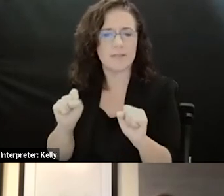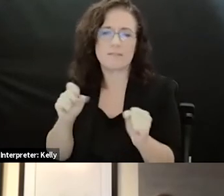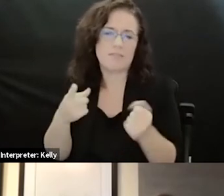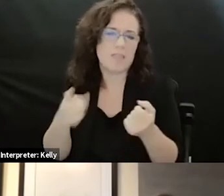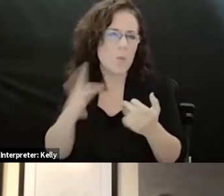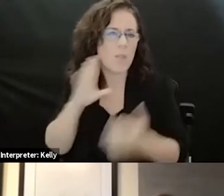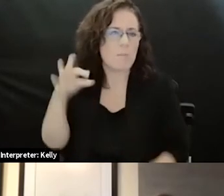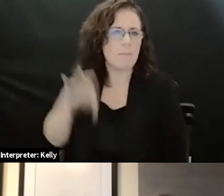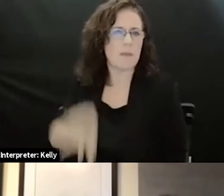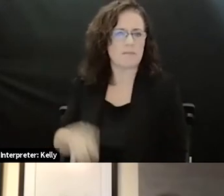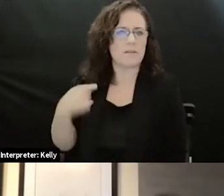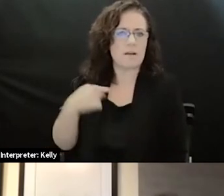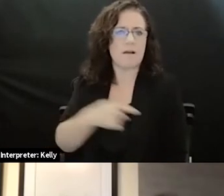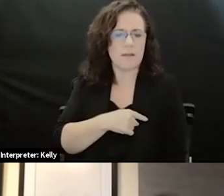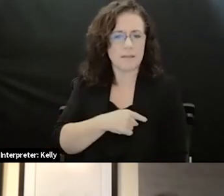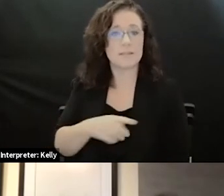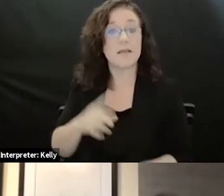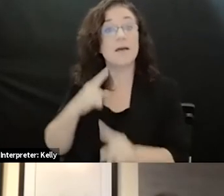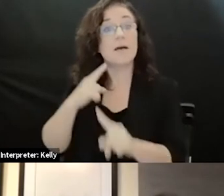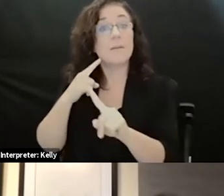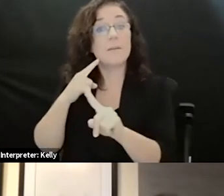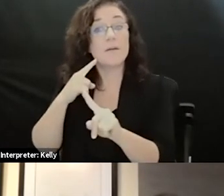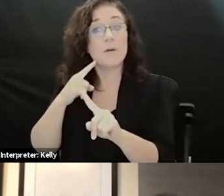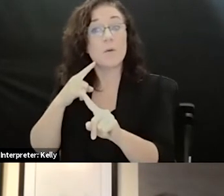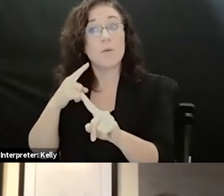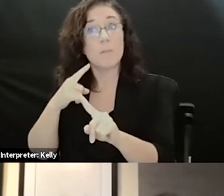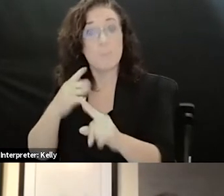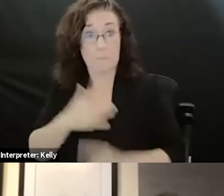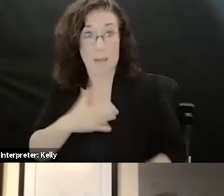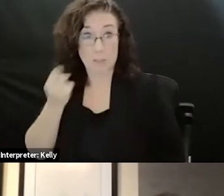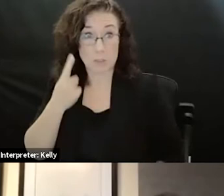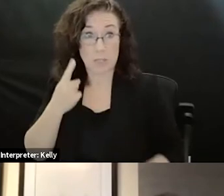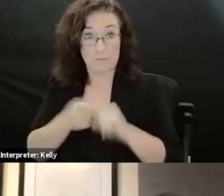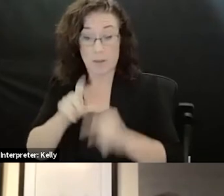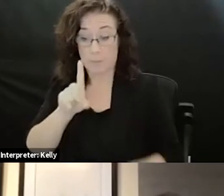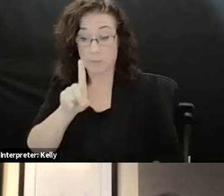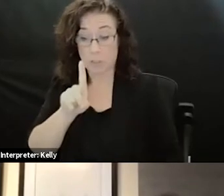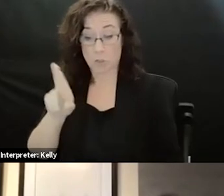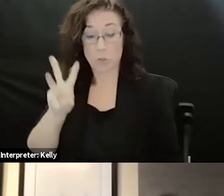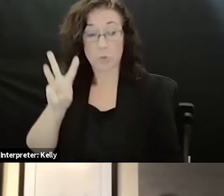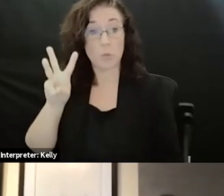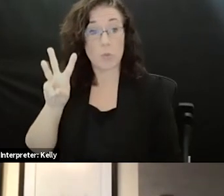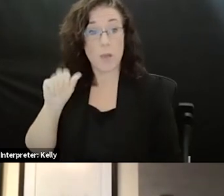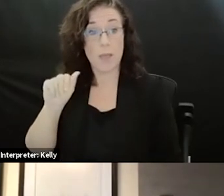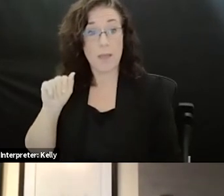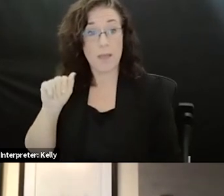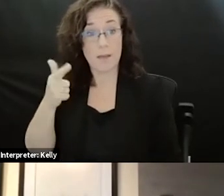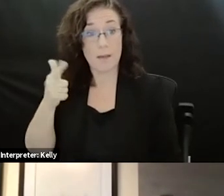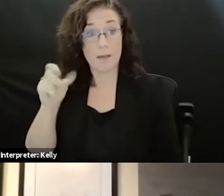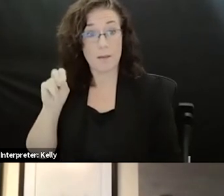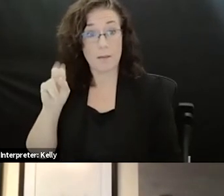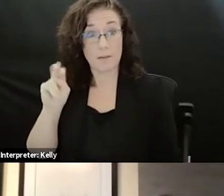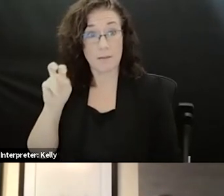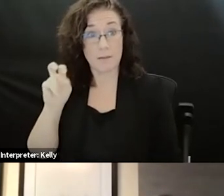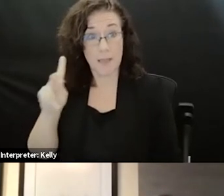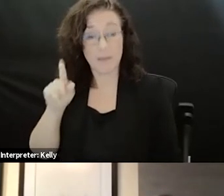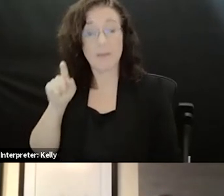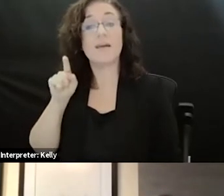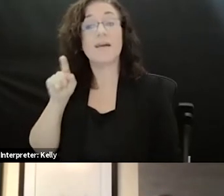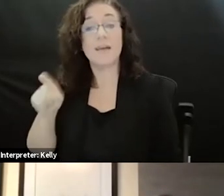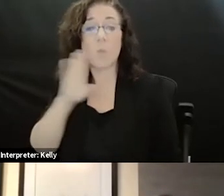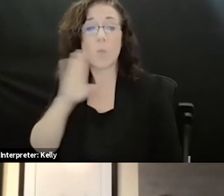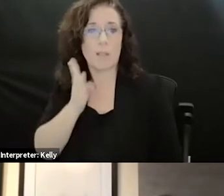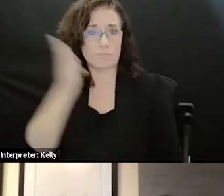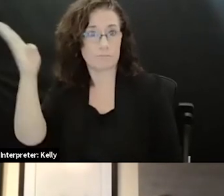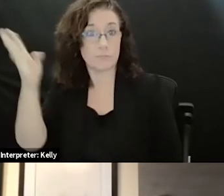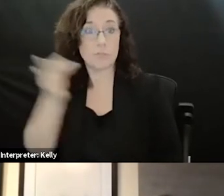from dr wagon act we'll be submitting it soon so we can get approval ahead of time so you are ready when that case right hits that number